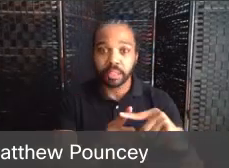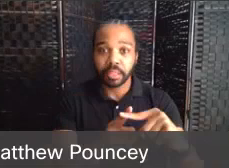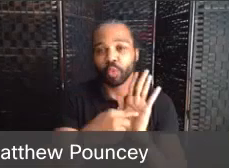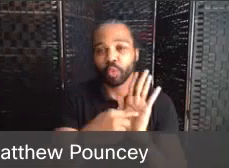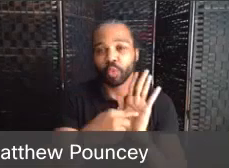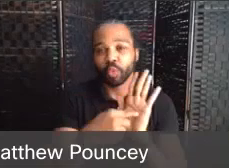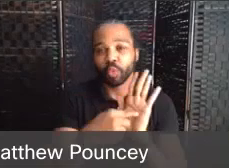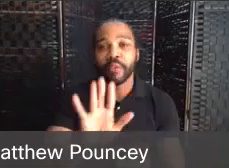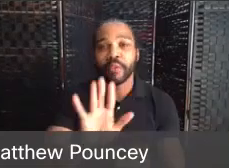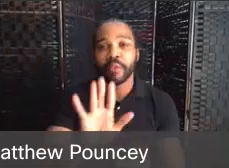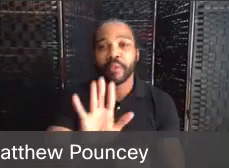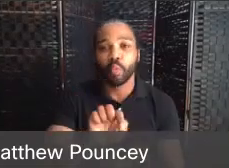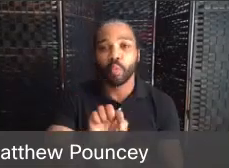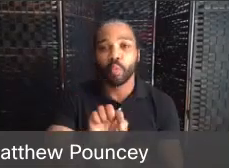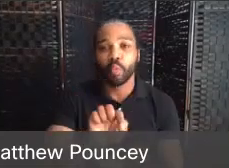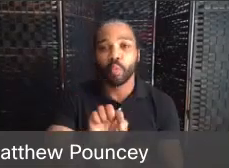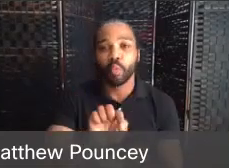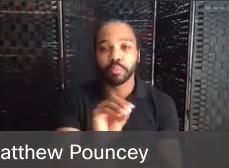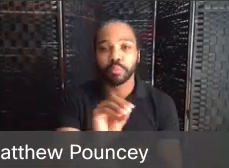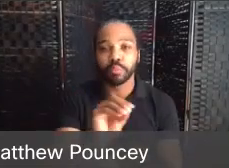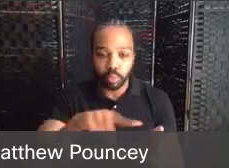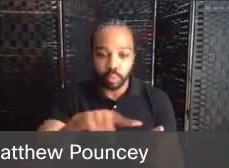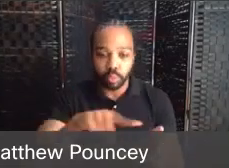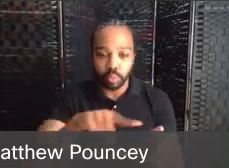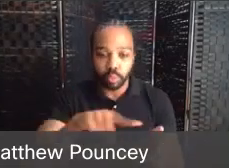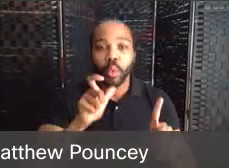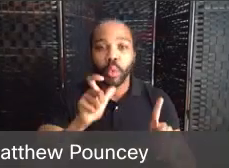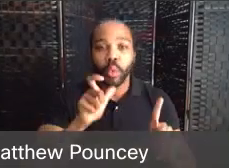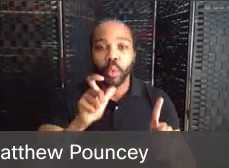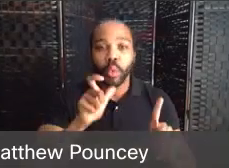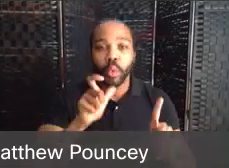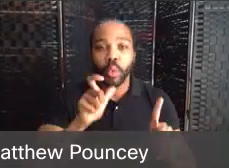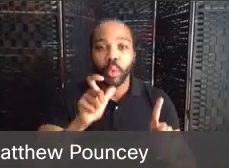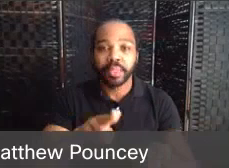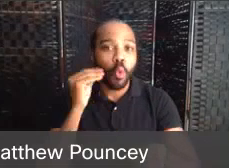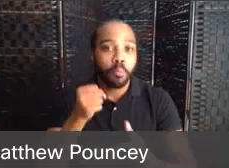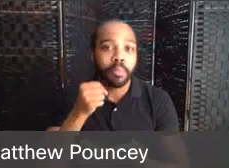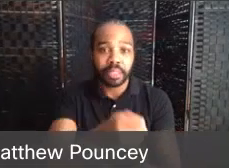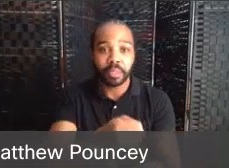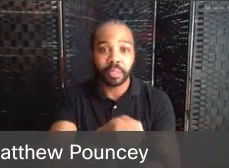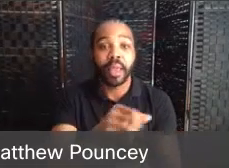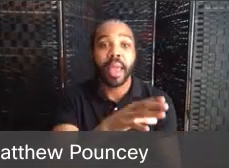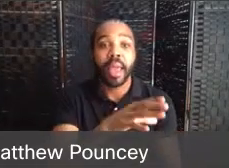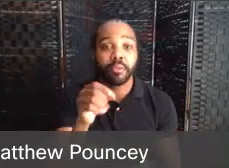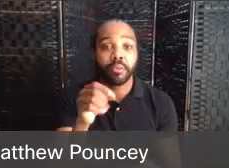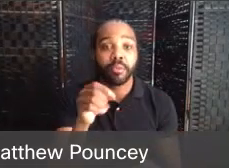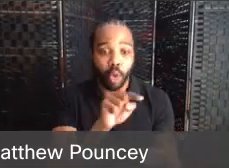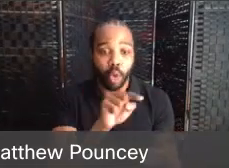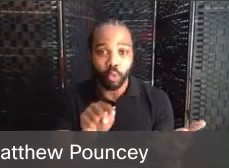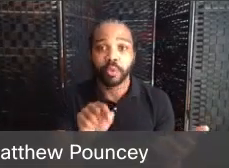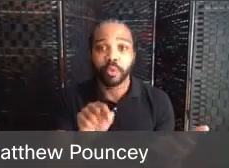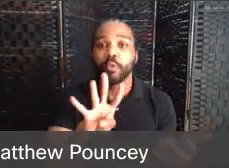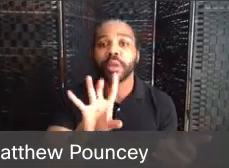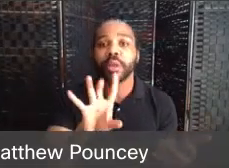5.15% of the people who are in natural home placements. And of those 48 people who